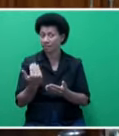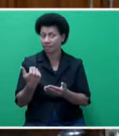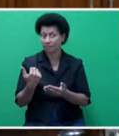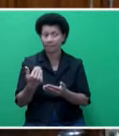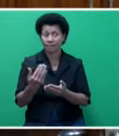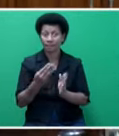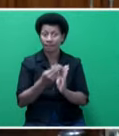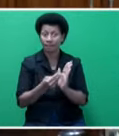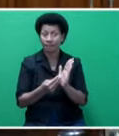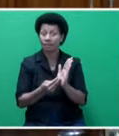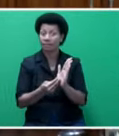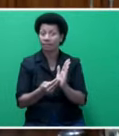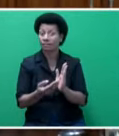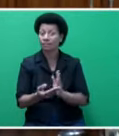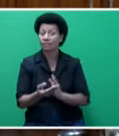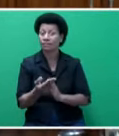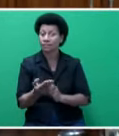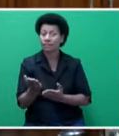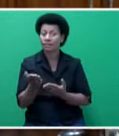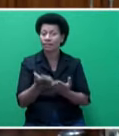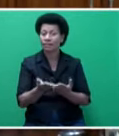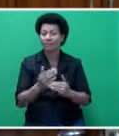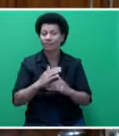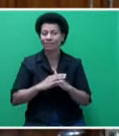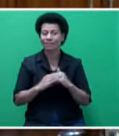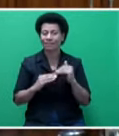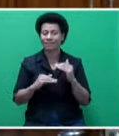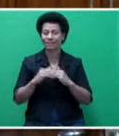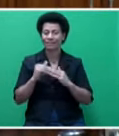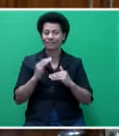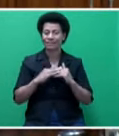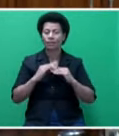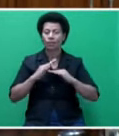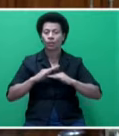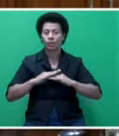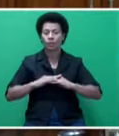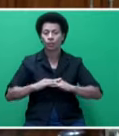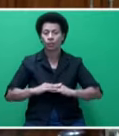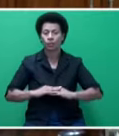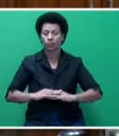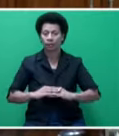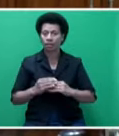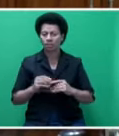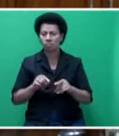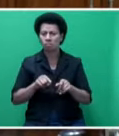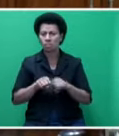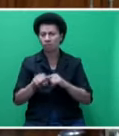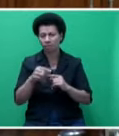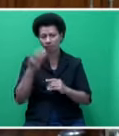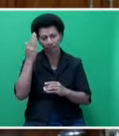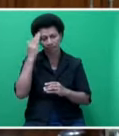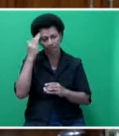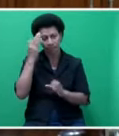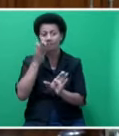this bill essentially gives comfort and relief, Mr. Speaker, sir, and more so the psychological relief